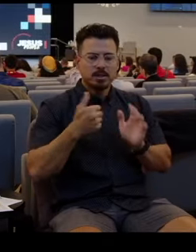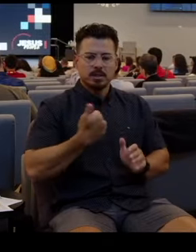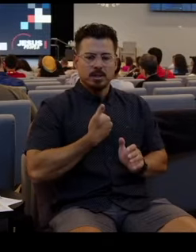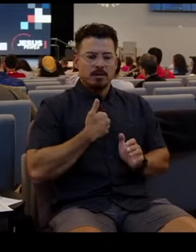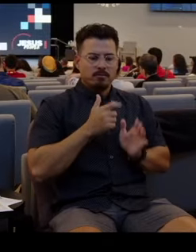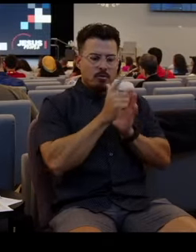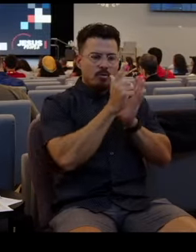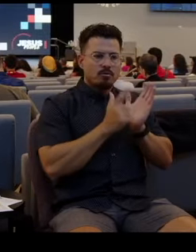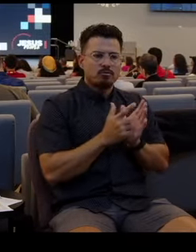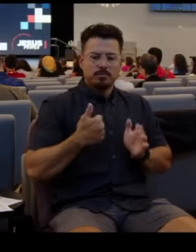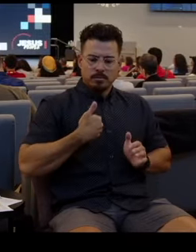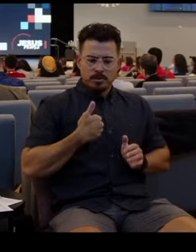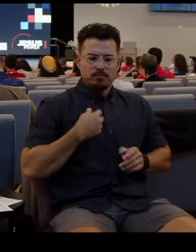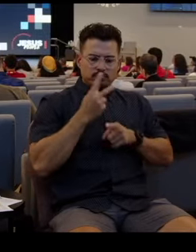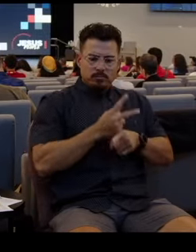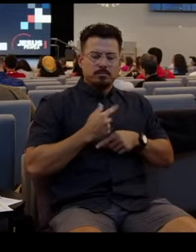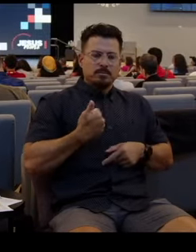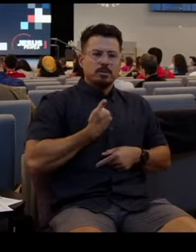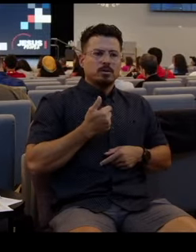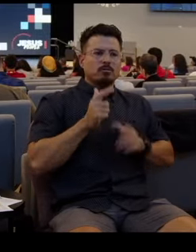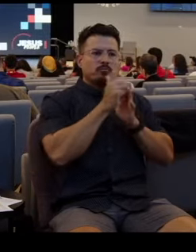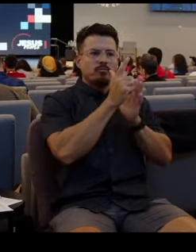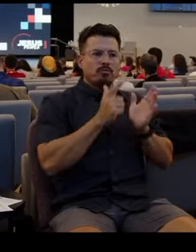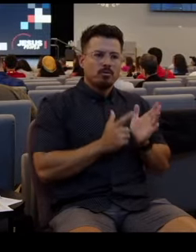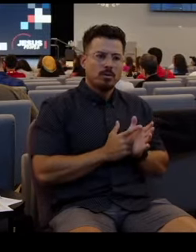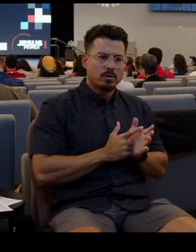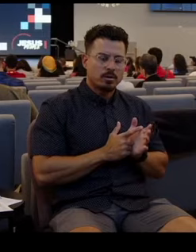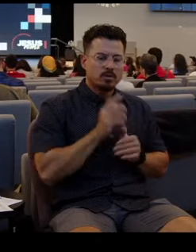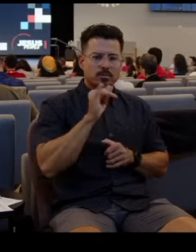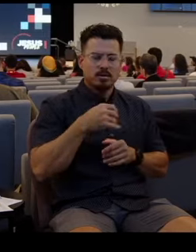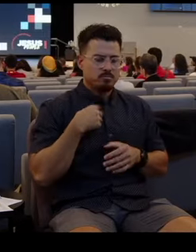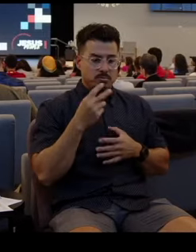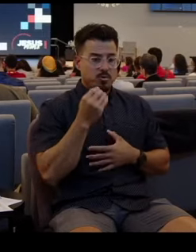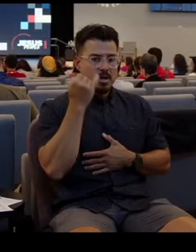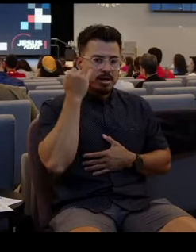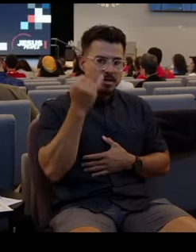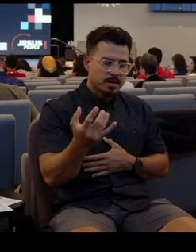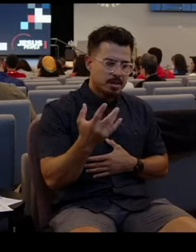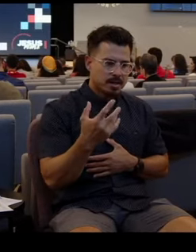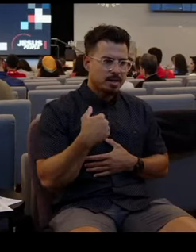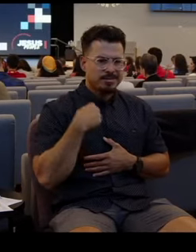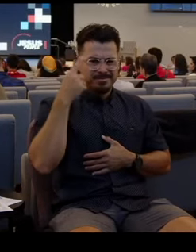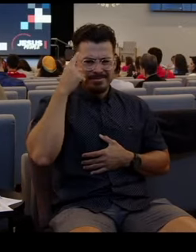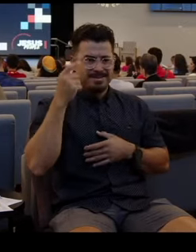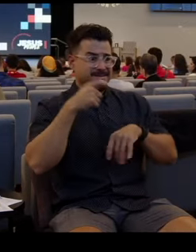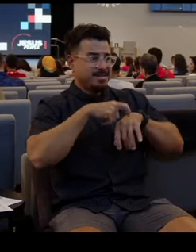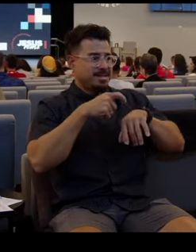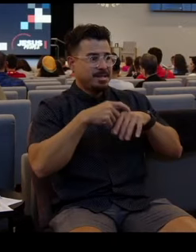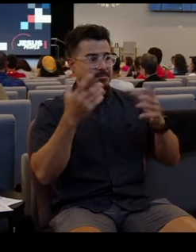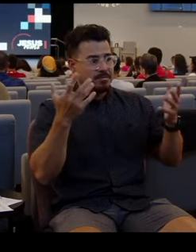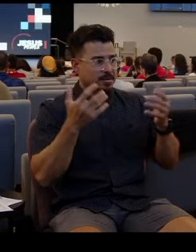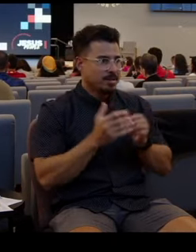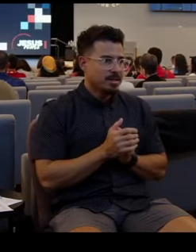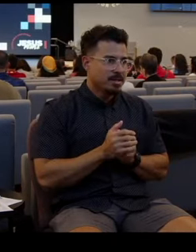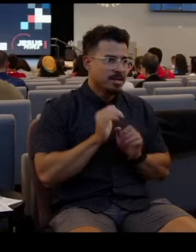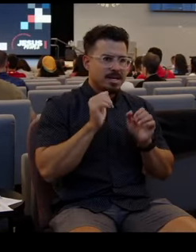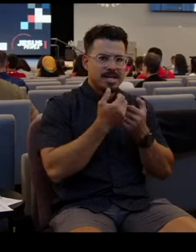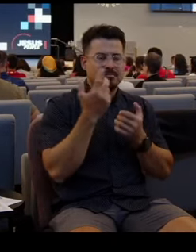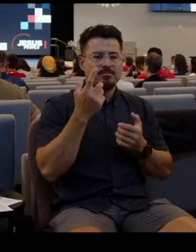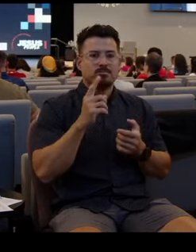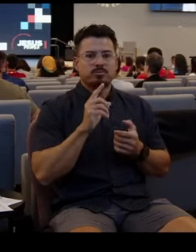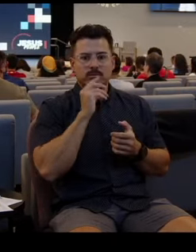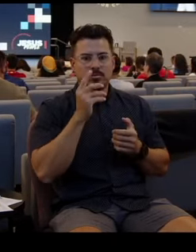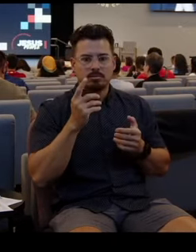-rule. And these were ideas I had no idea in my mind at the time how radical